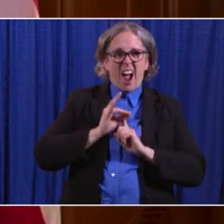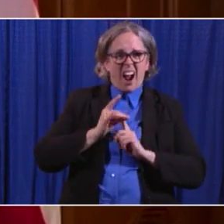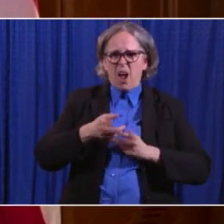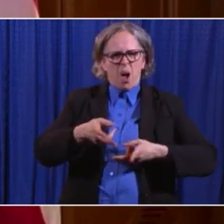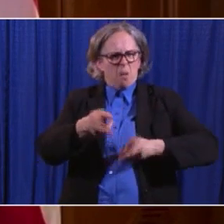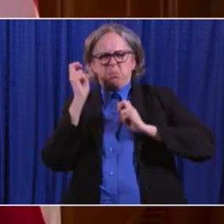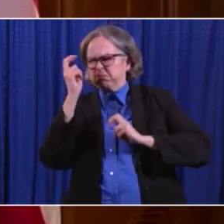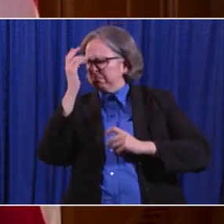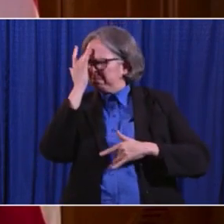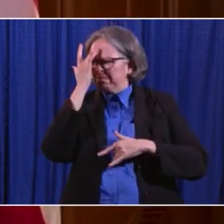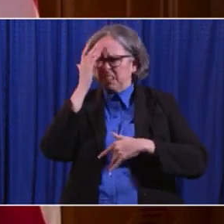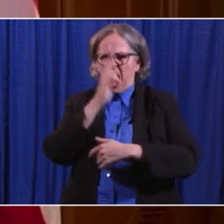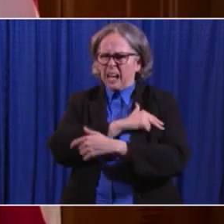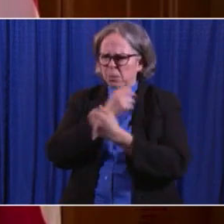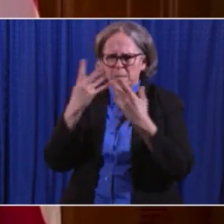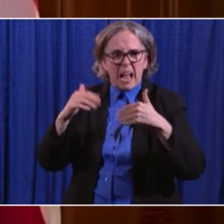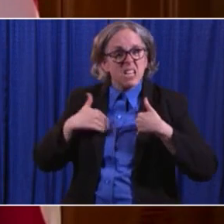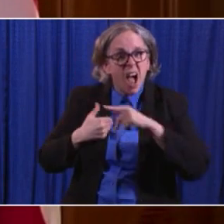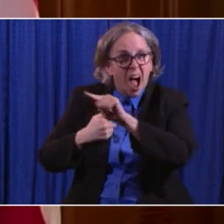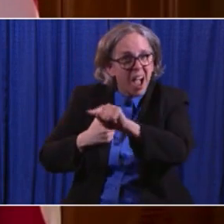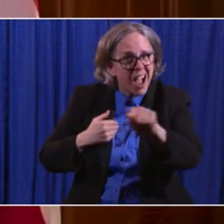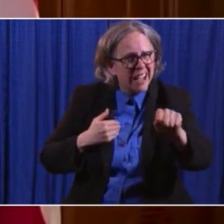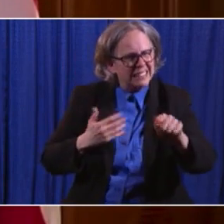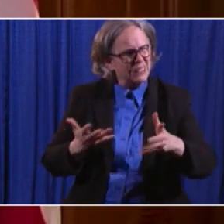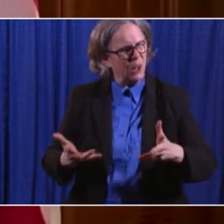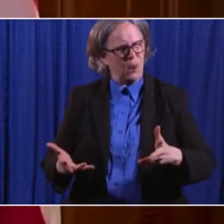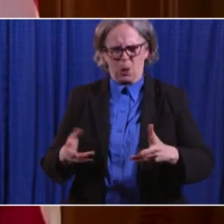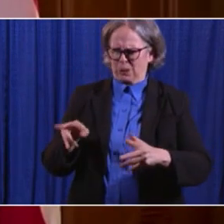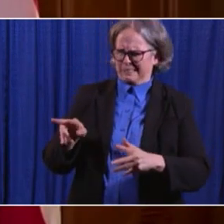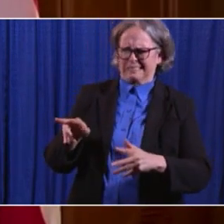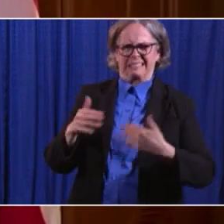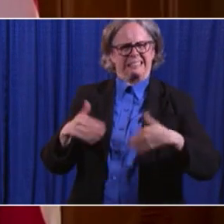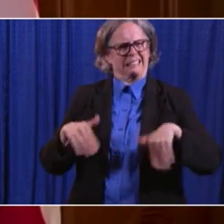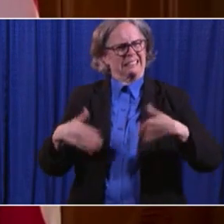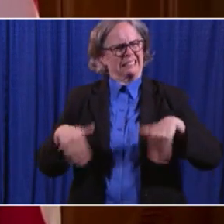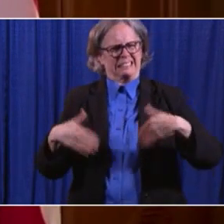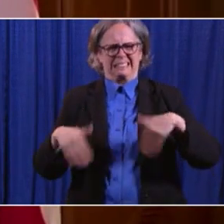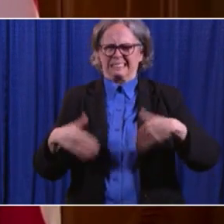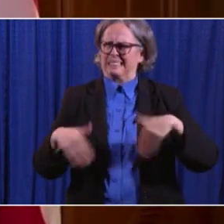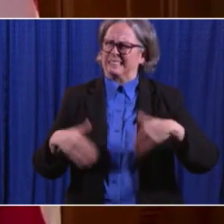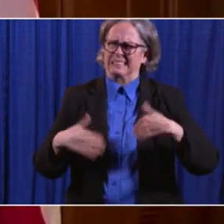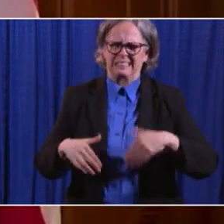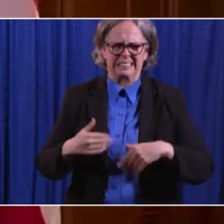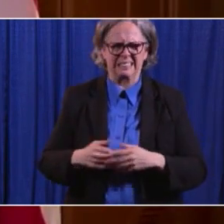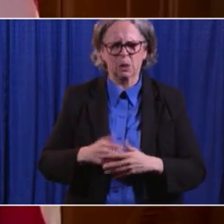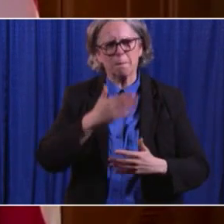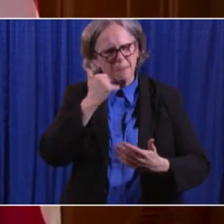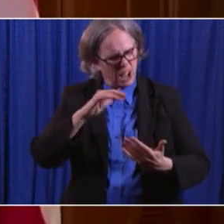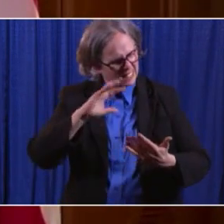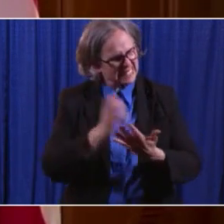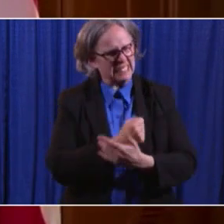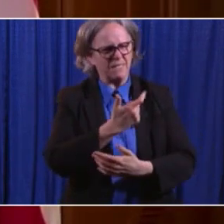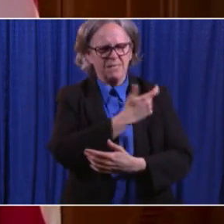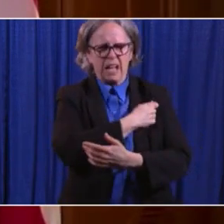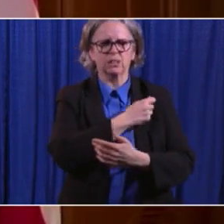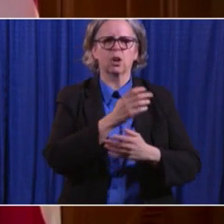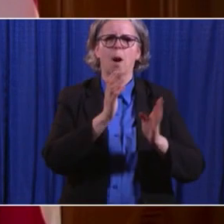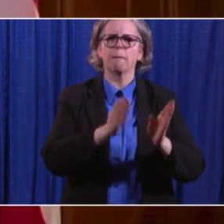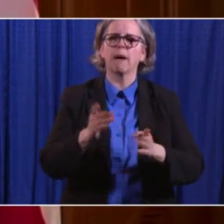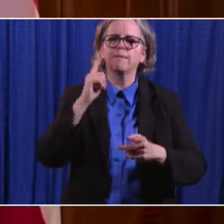think looking at this as something, to prepare for the school year that will begin next August for most